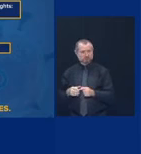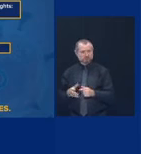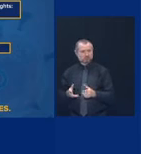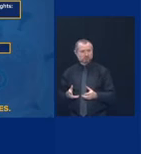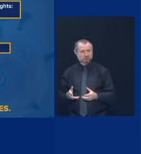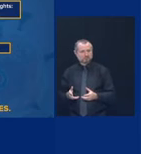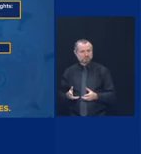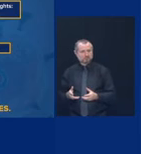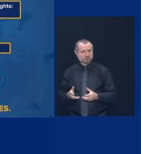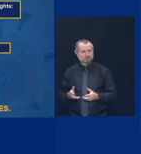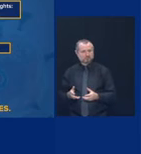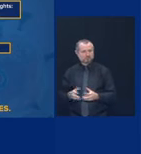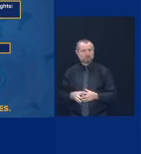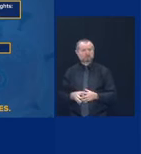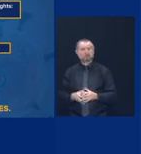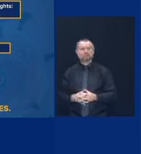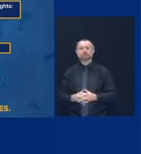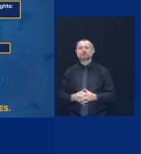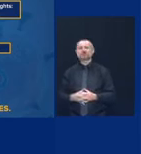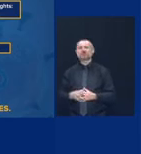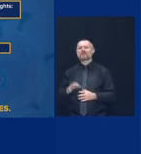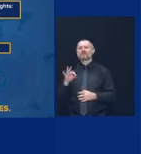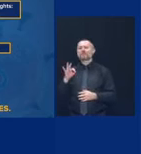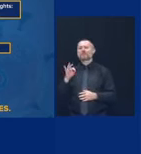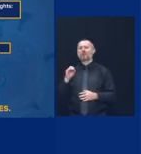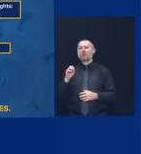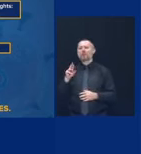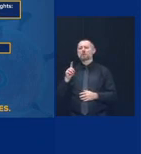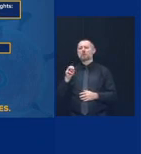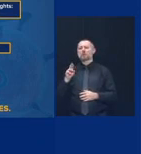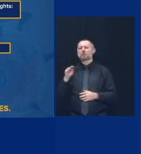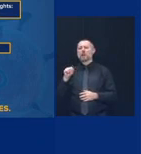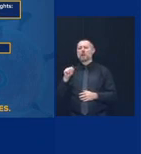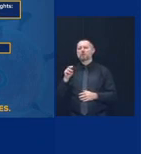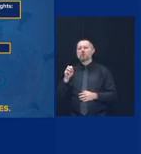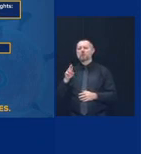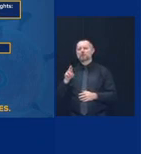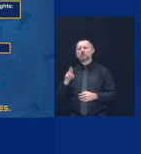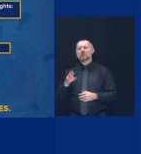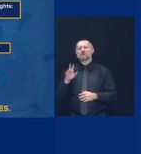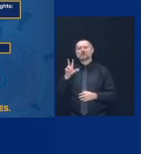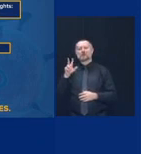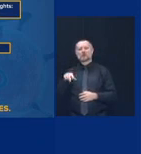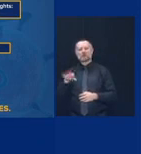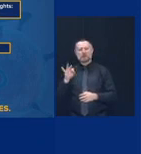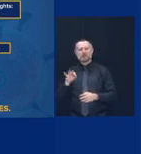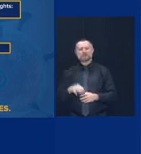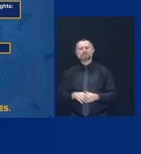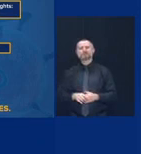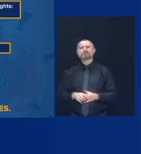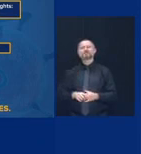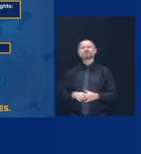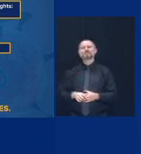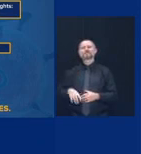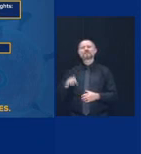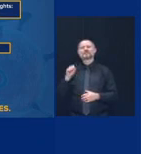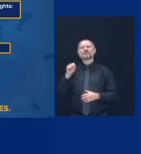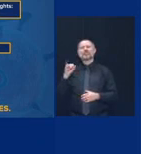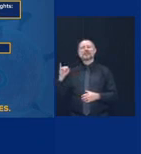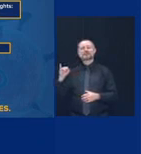If you're in Fordham Manor, 3.9. You have parts of Staten